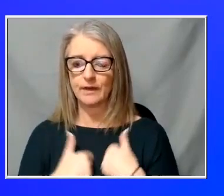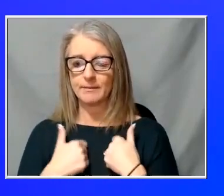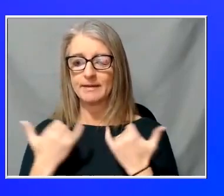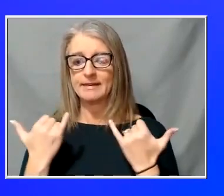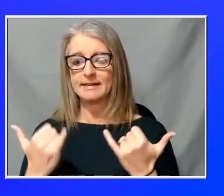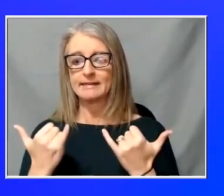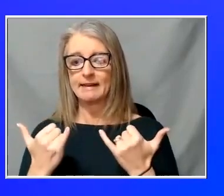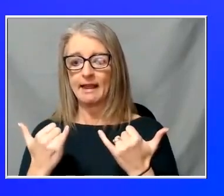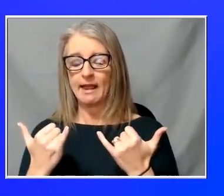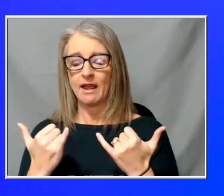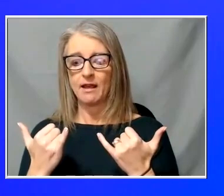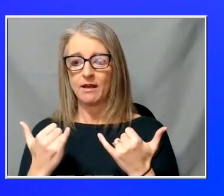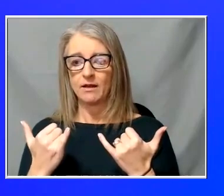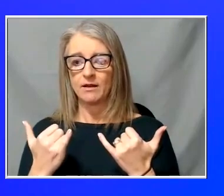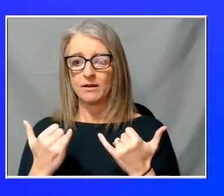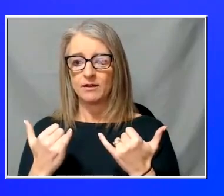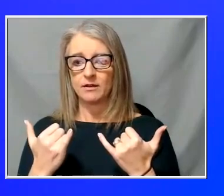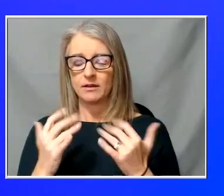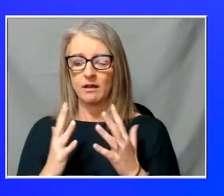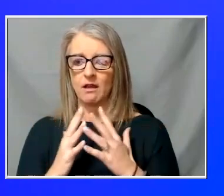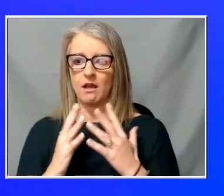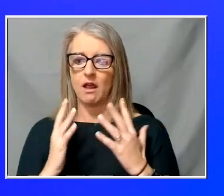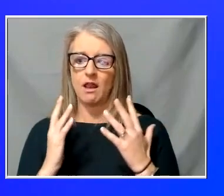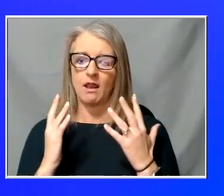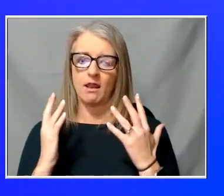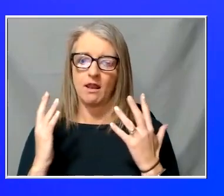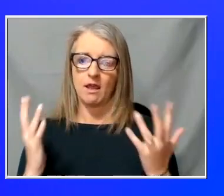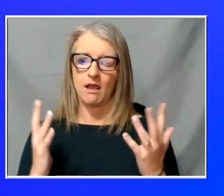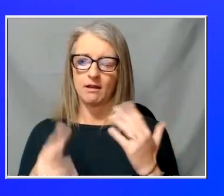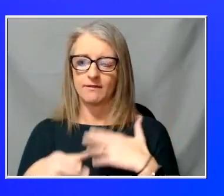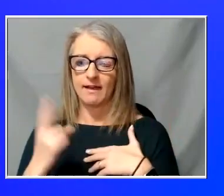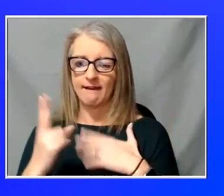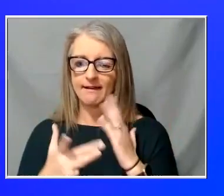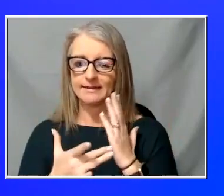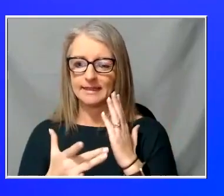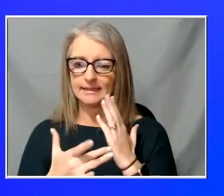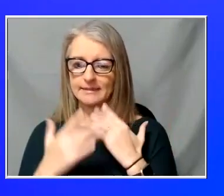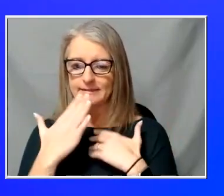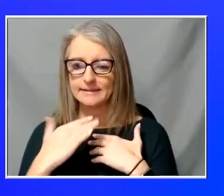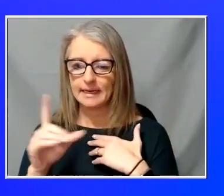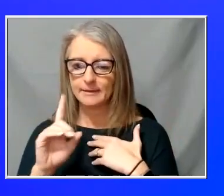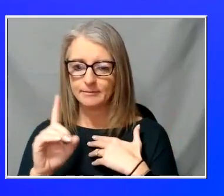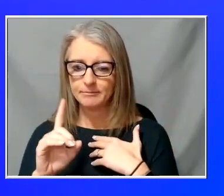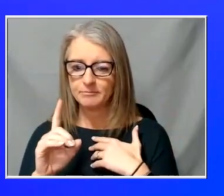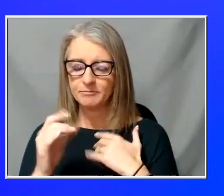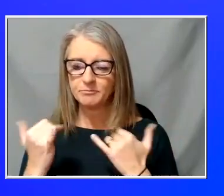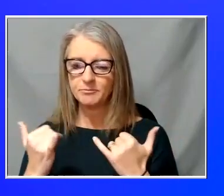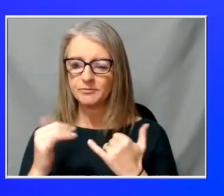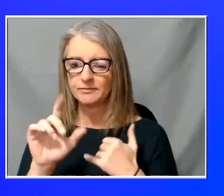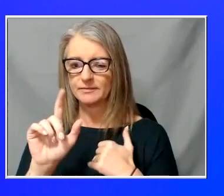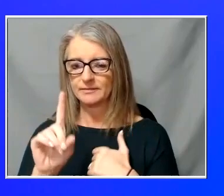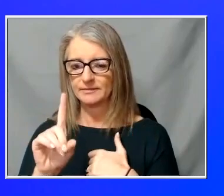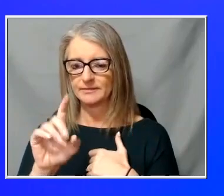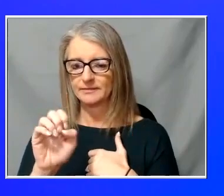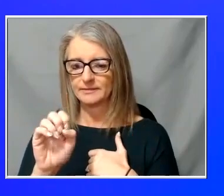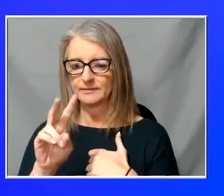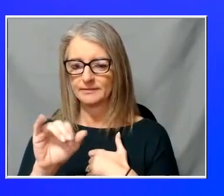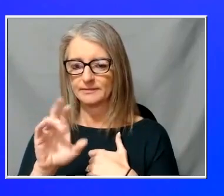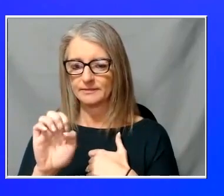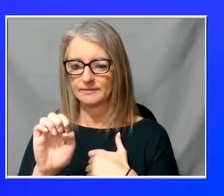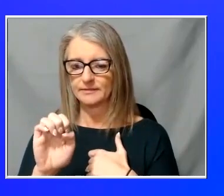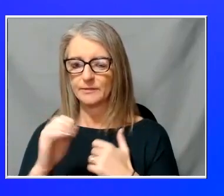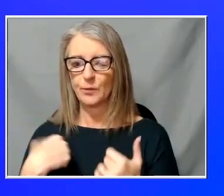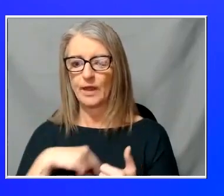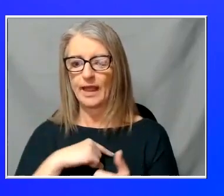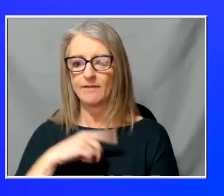there a lot high technology in diabetes technology devices. There's insulin pump in the